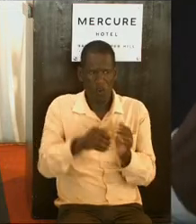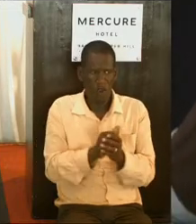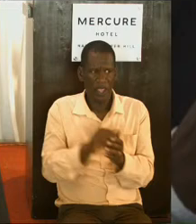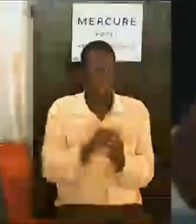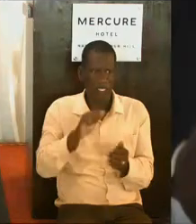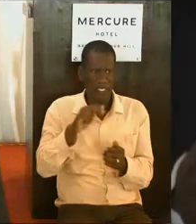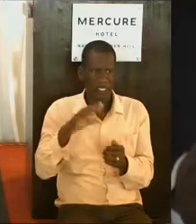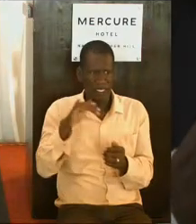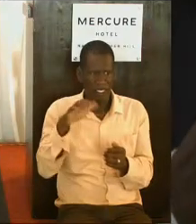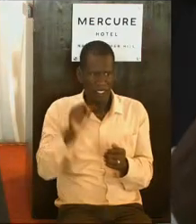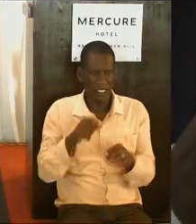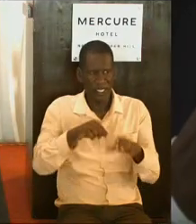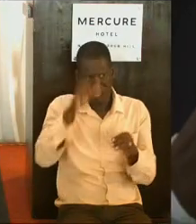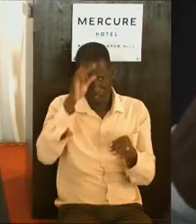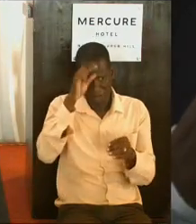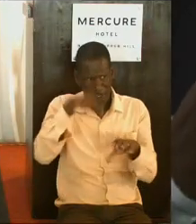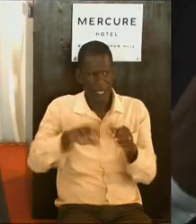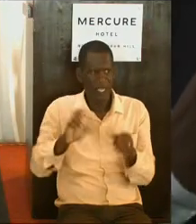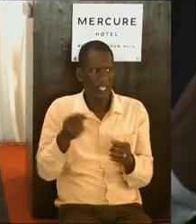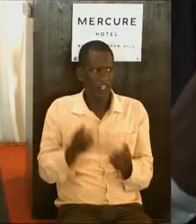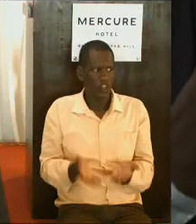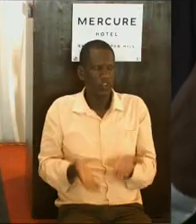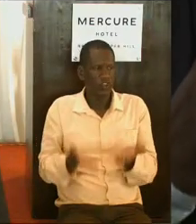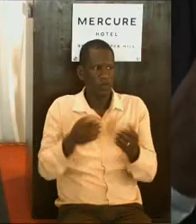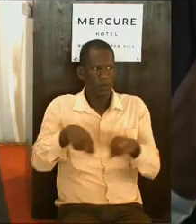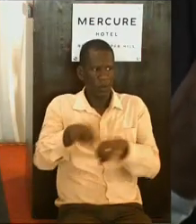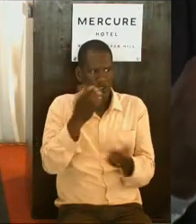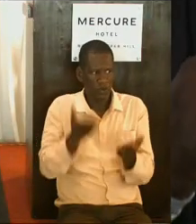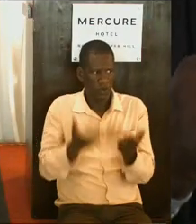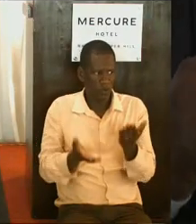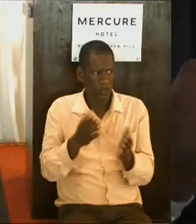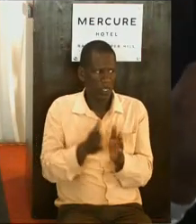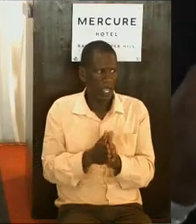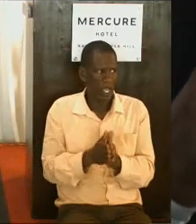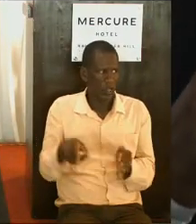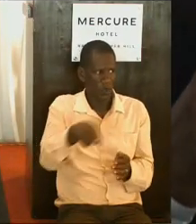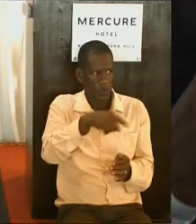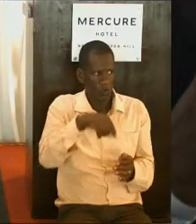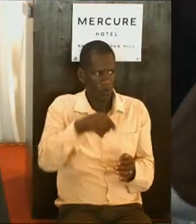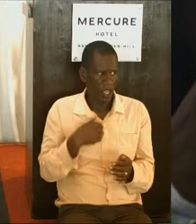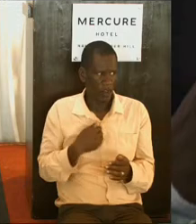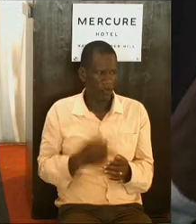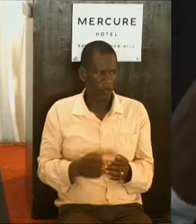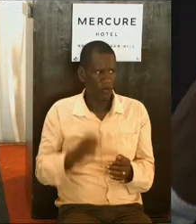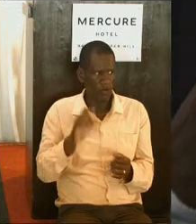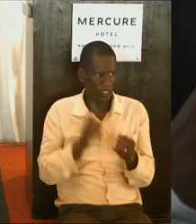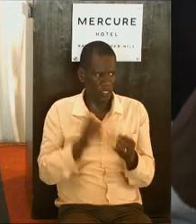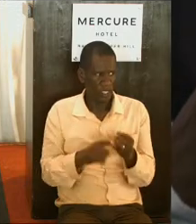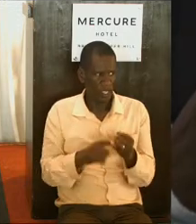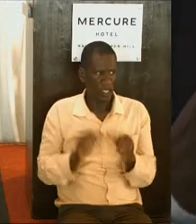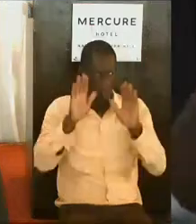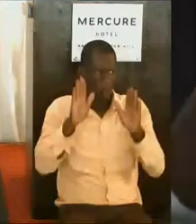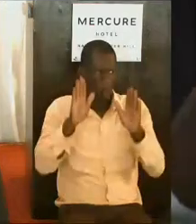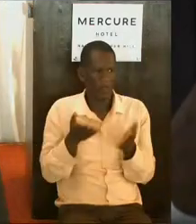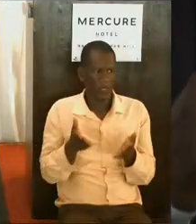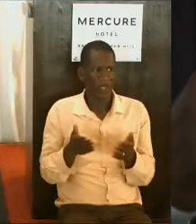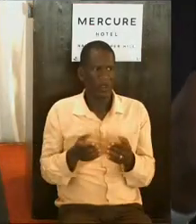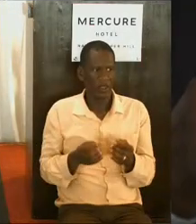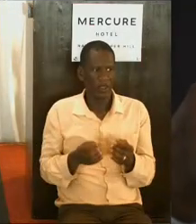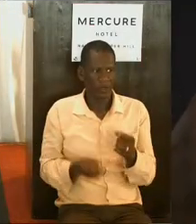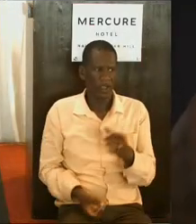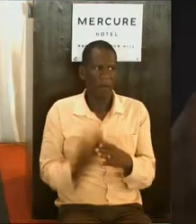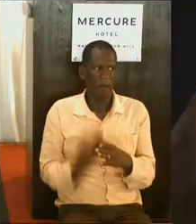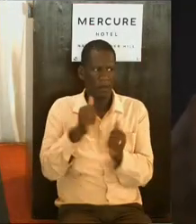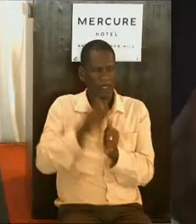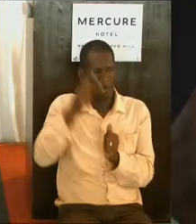within the government within Kenya to promote National values we have uh one important thing is we have put in place